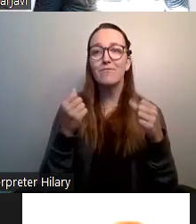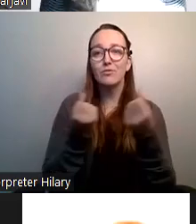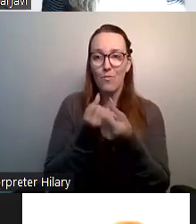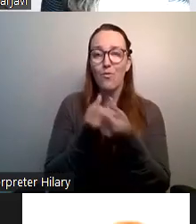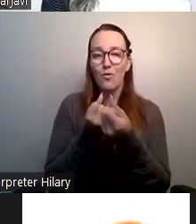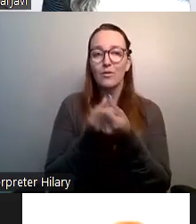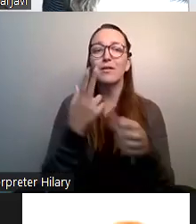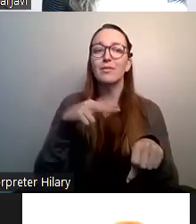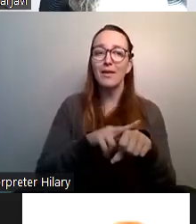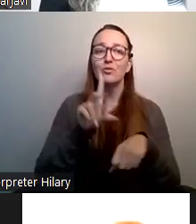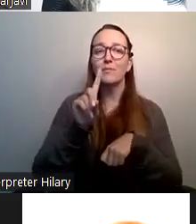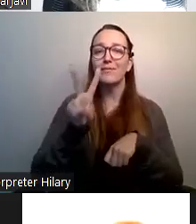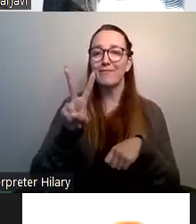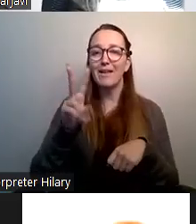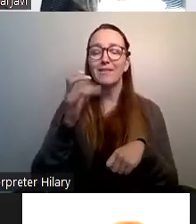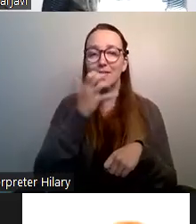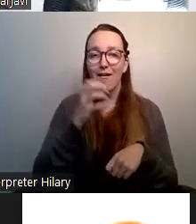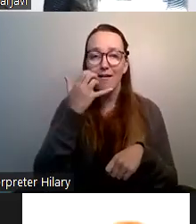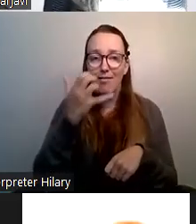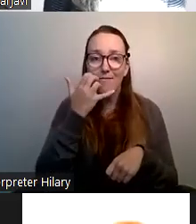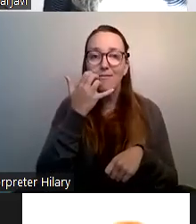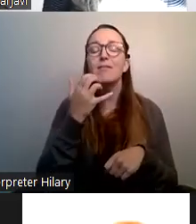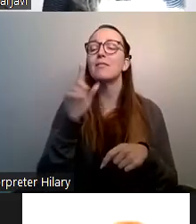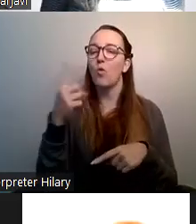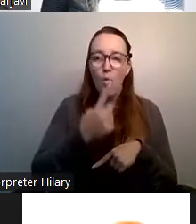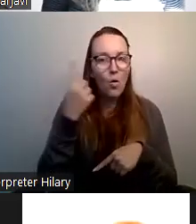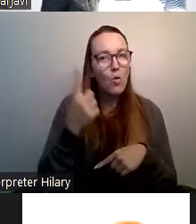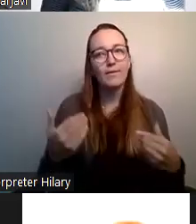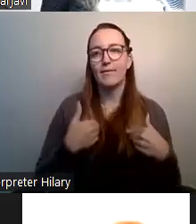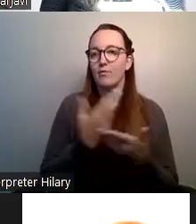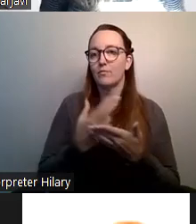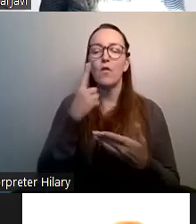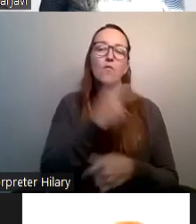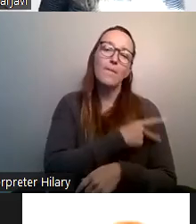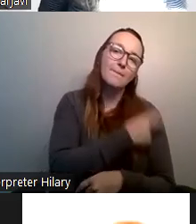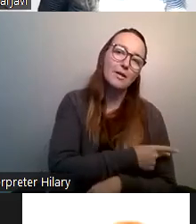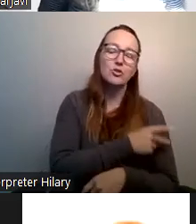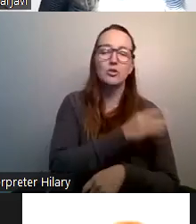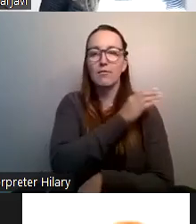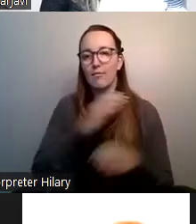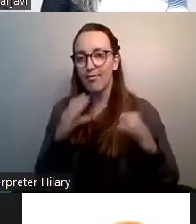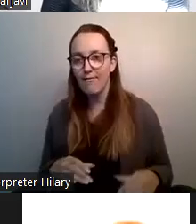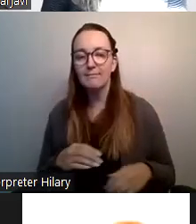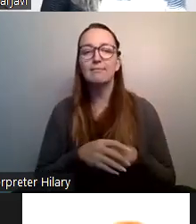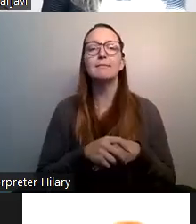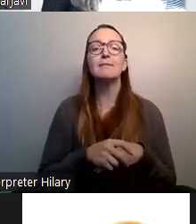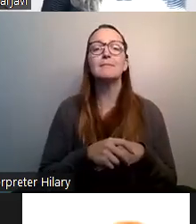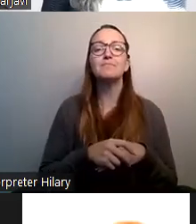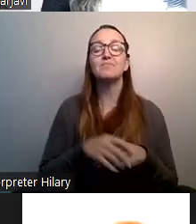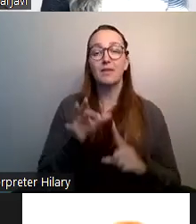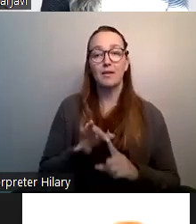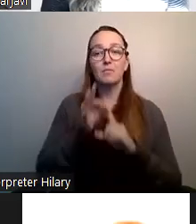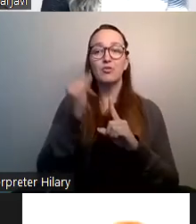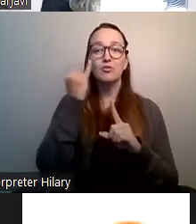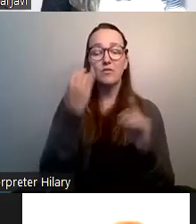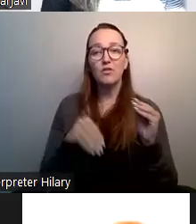National Domestic Violence Hotline is always a resource for patients or for clients, especially if you're in a more